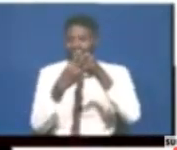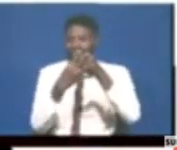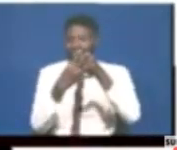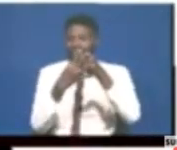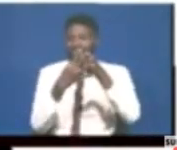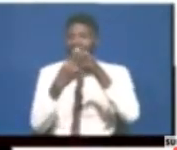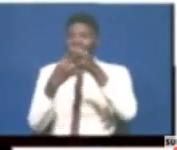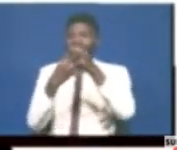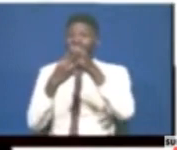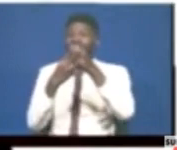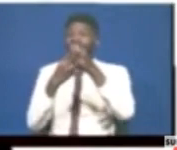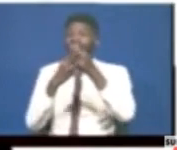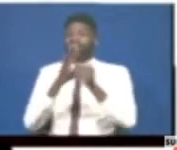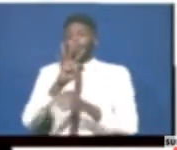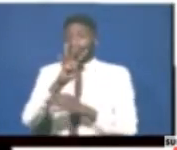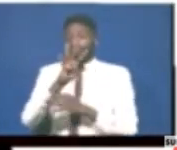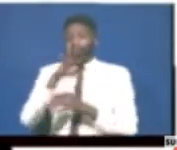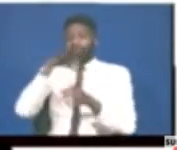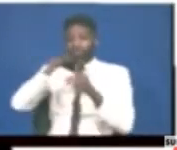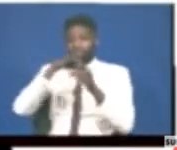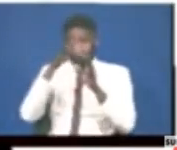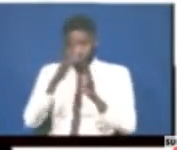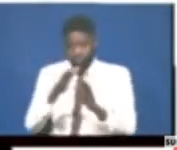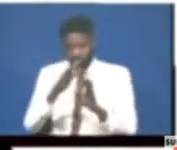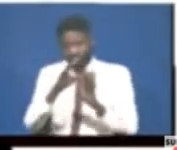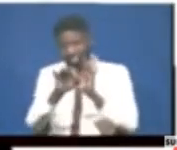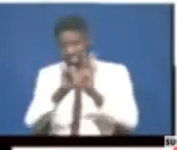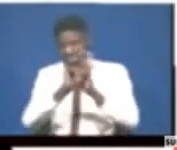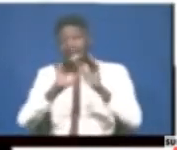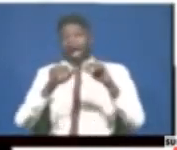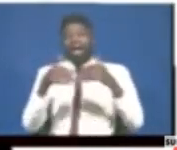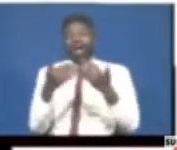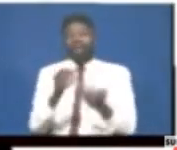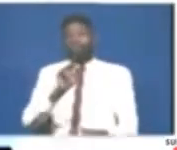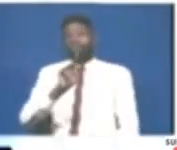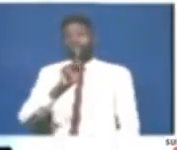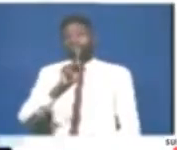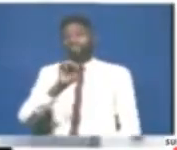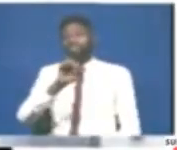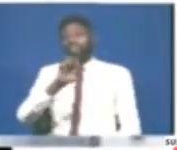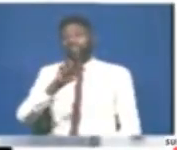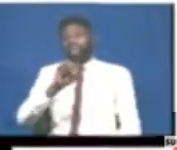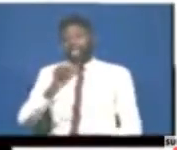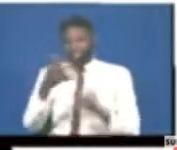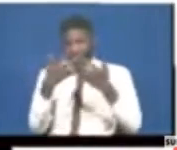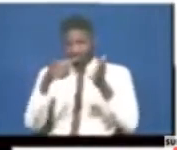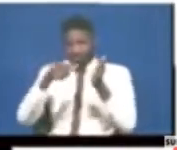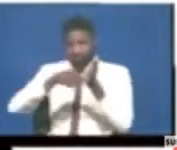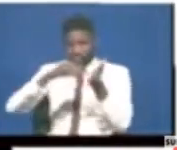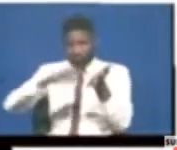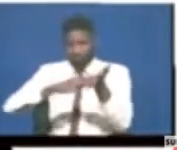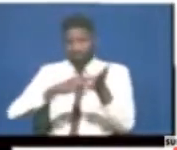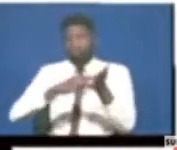45,994 voters were identified through Kim's kit, and this is out of